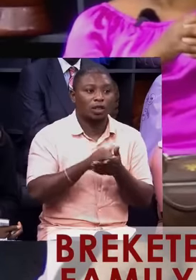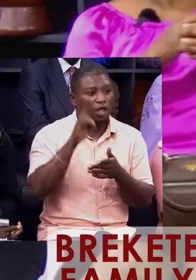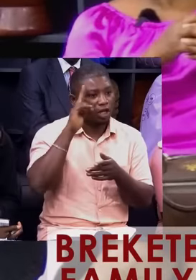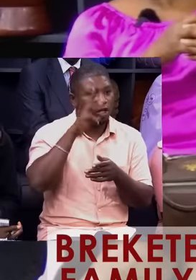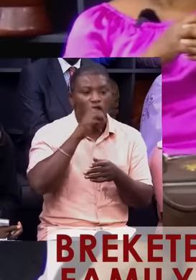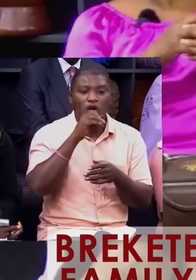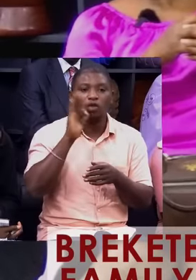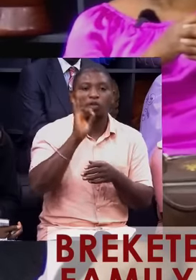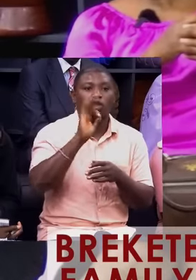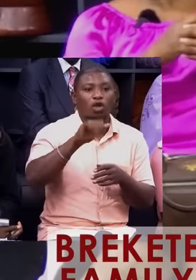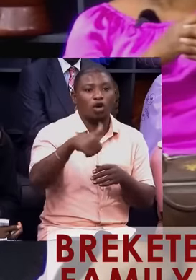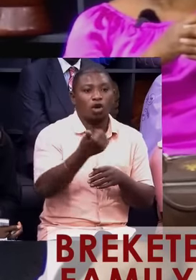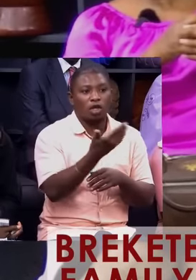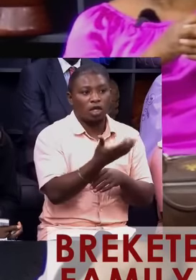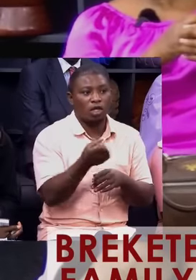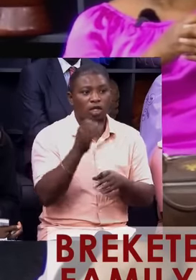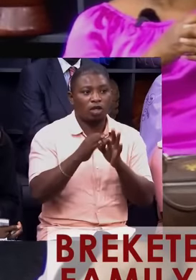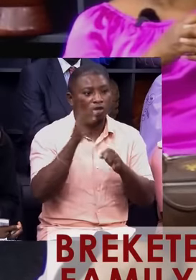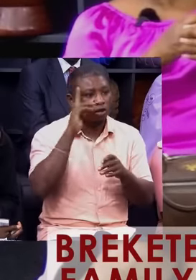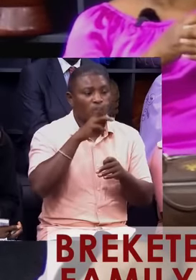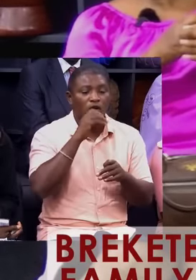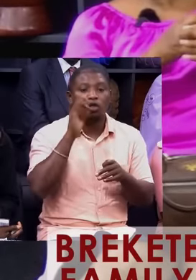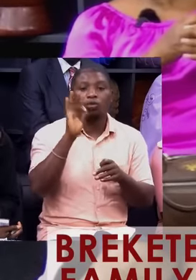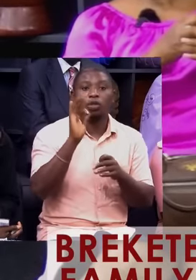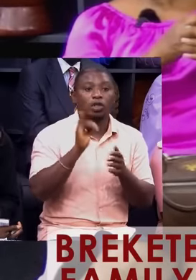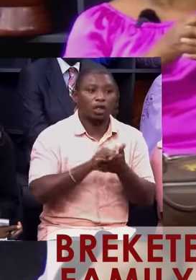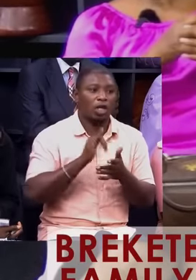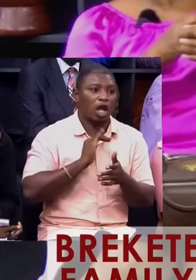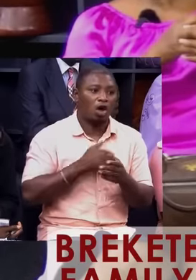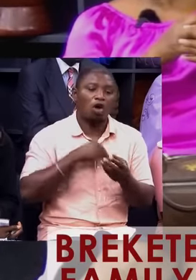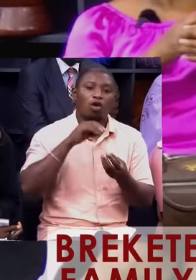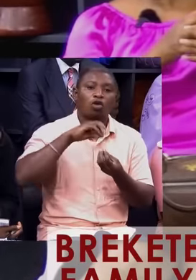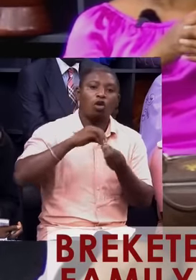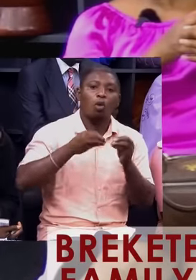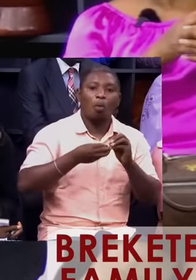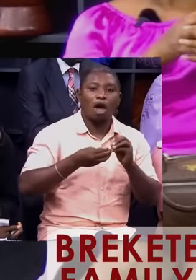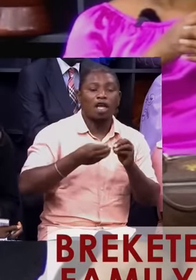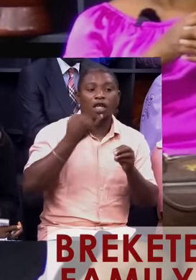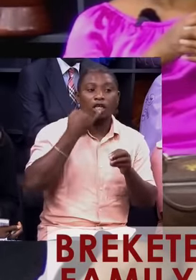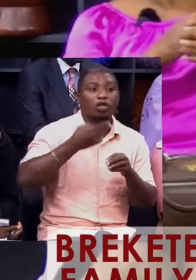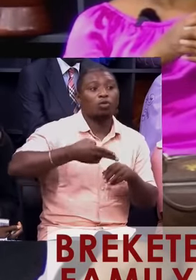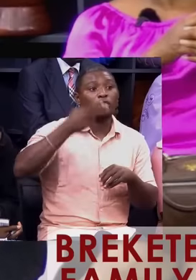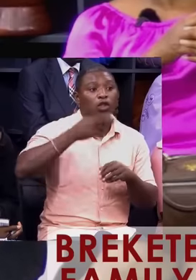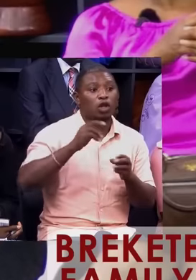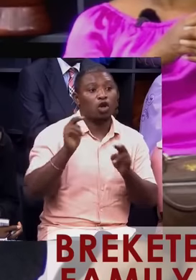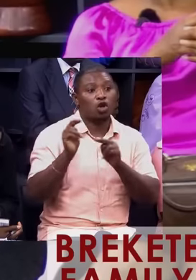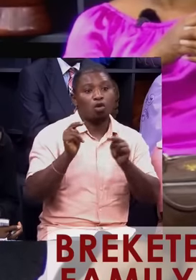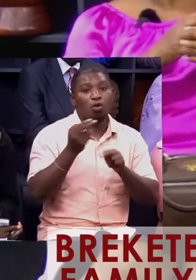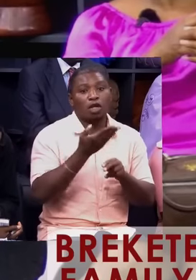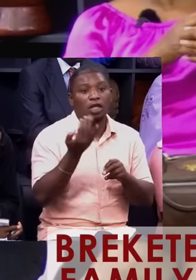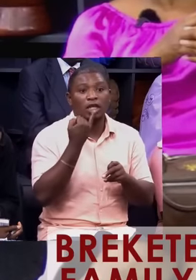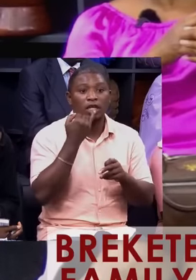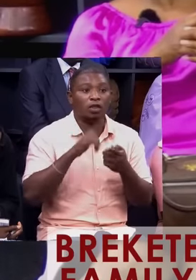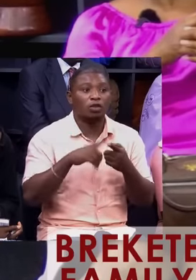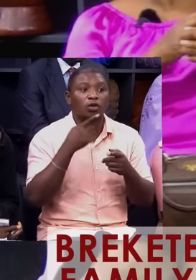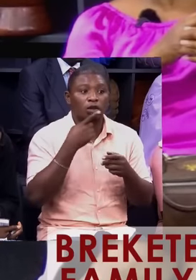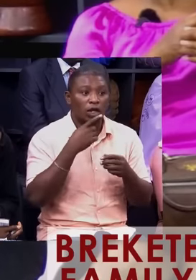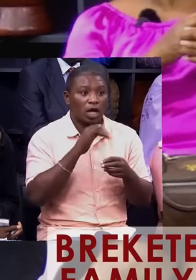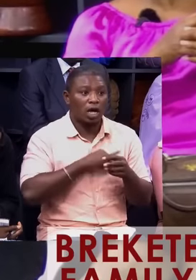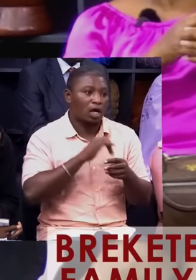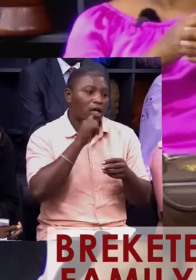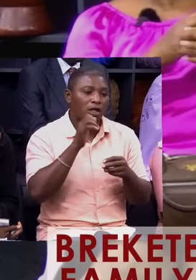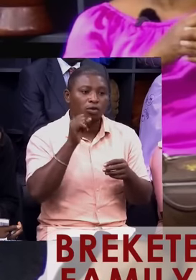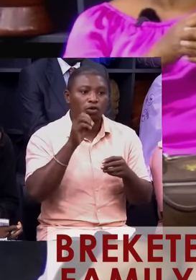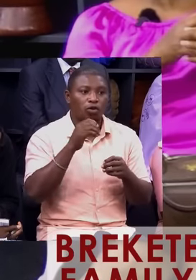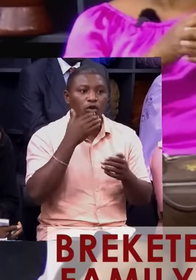things if he was preaching that our population is too much the normal thing is to say I am so good I